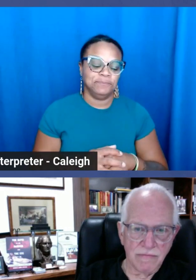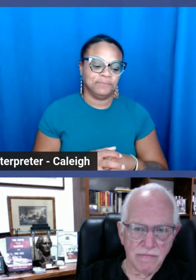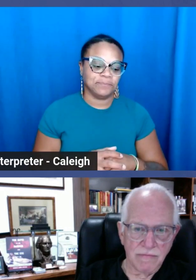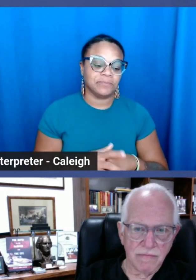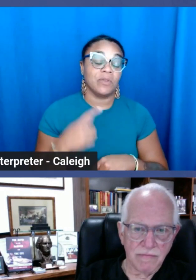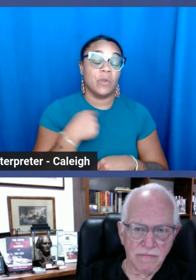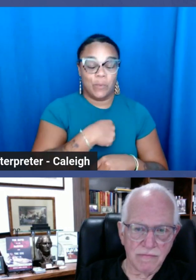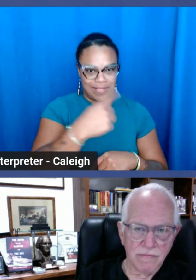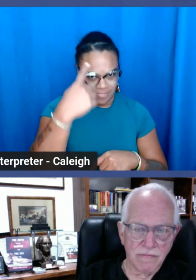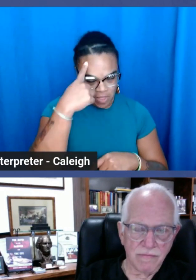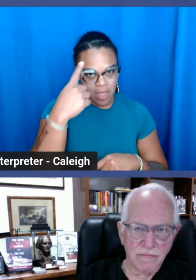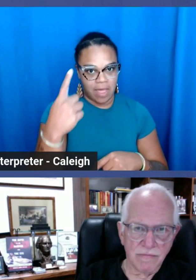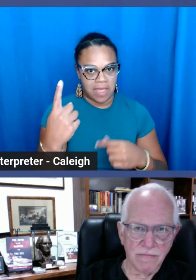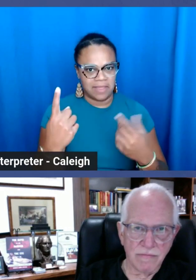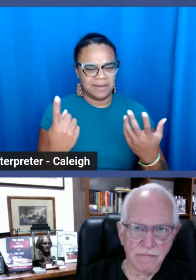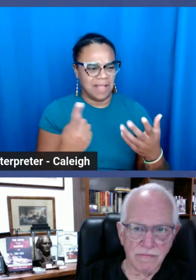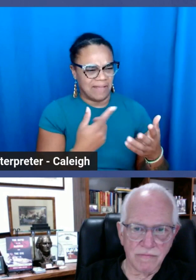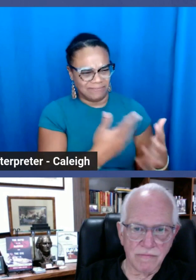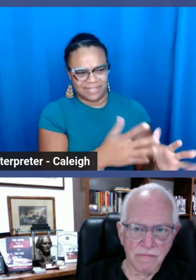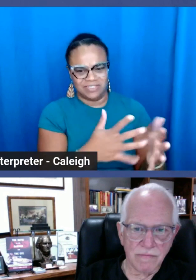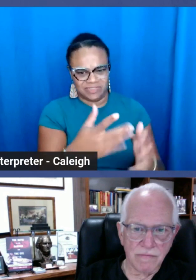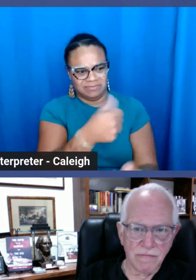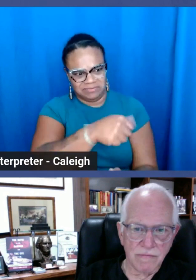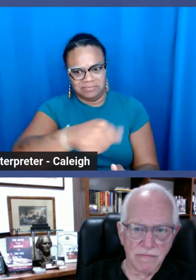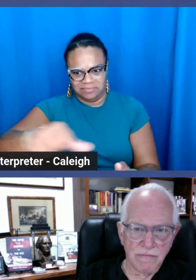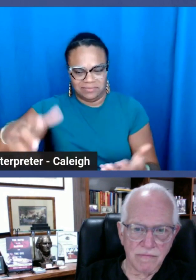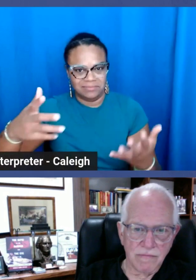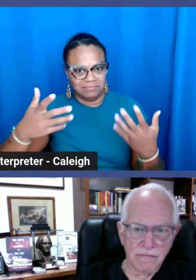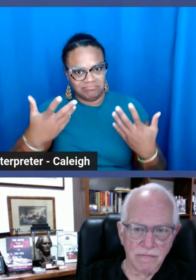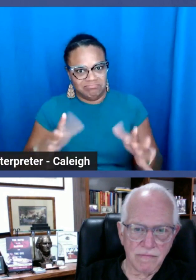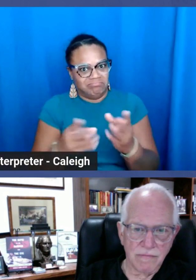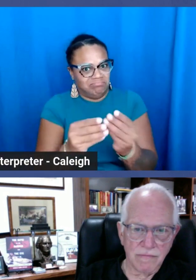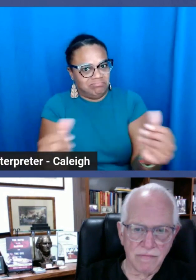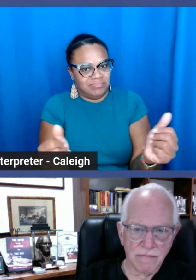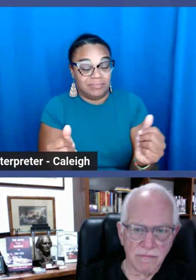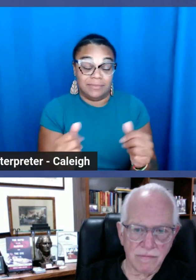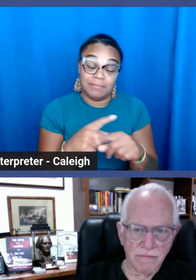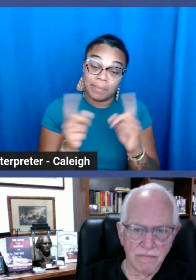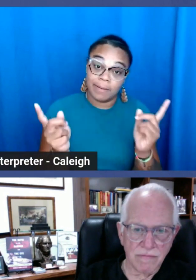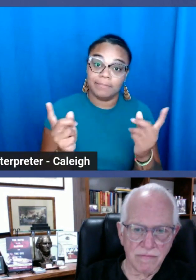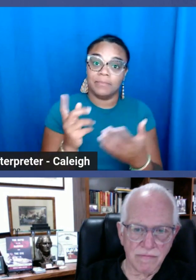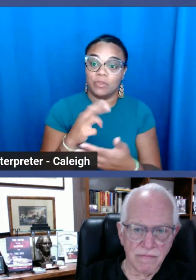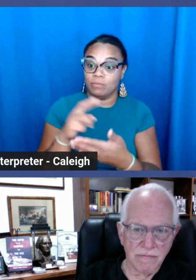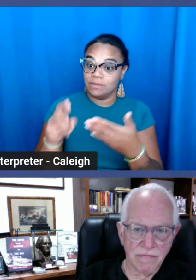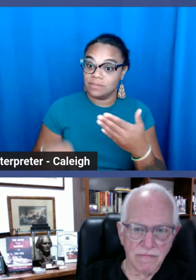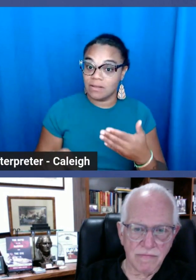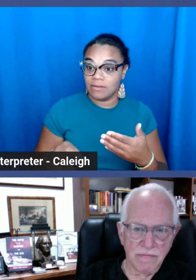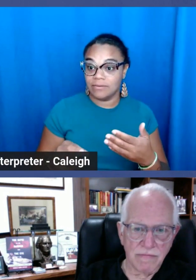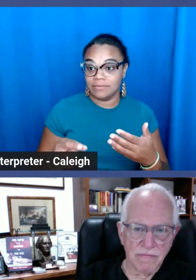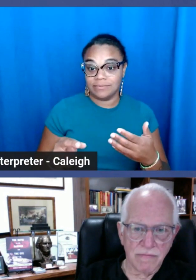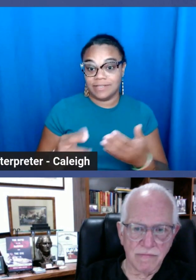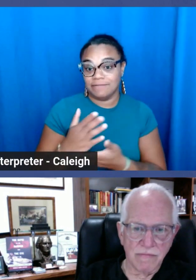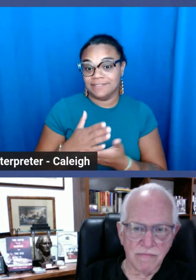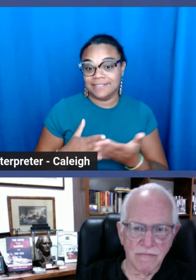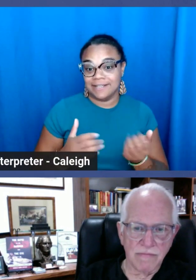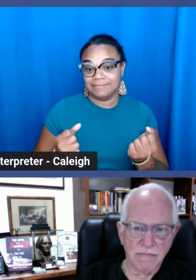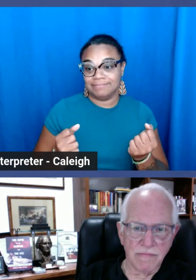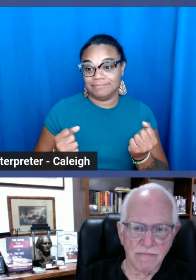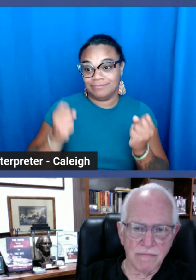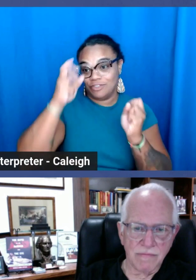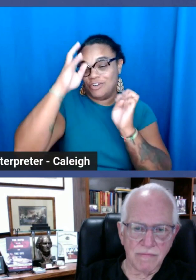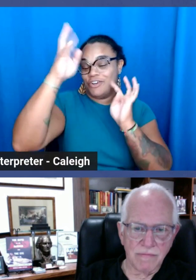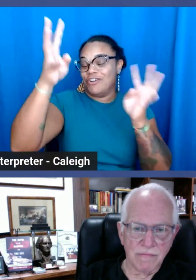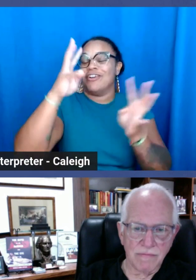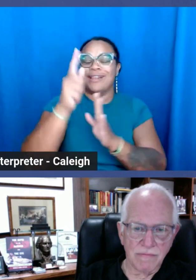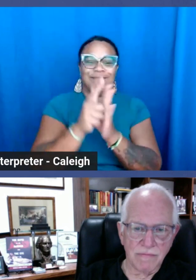that we had seen the end of that issue, but as a result of some creative lawmaking,